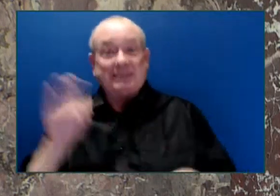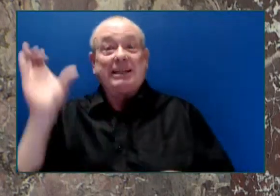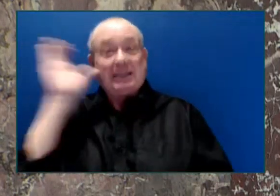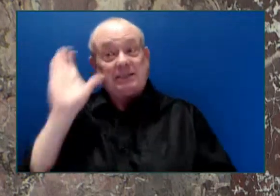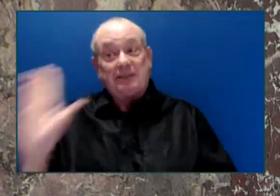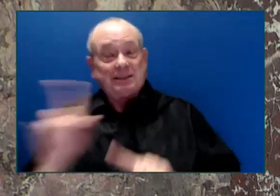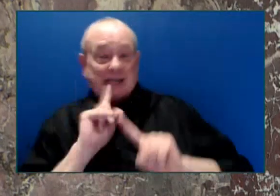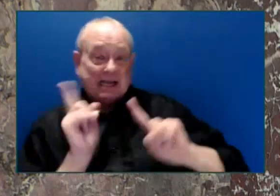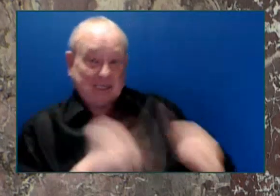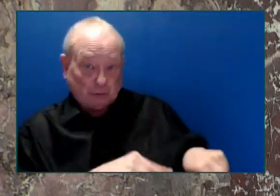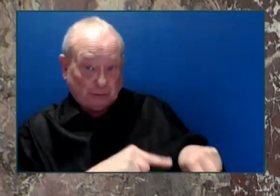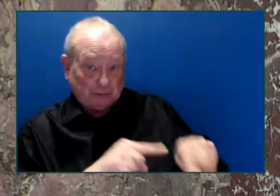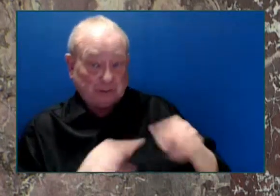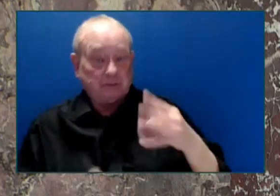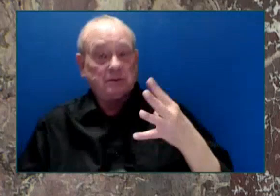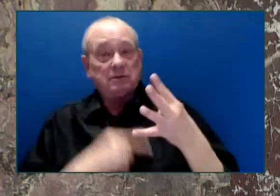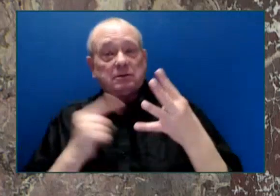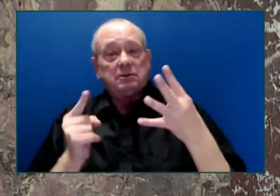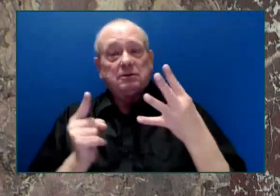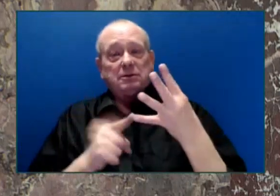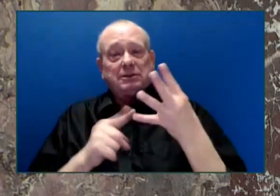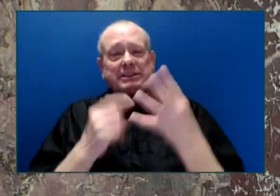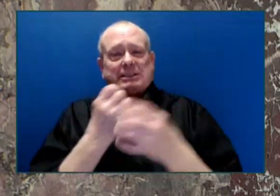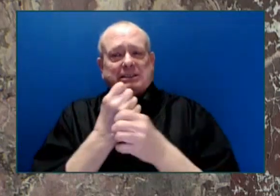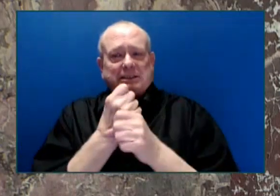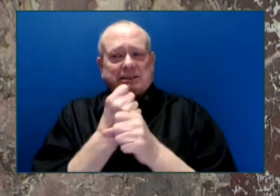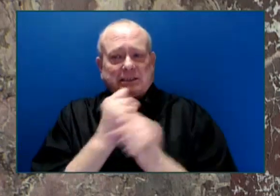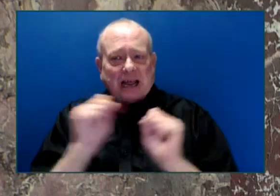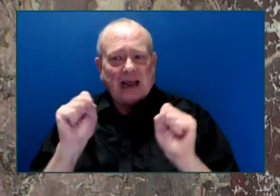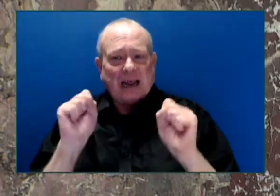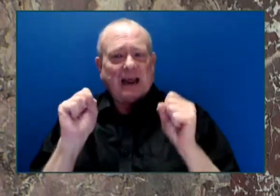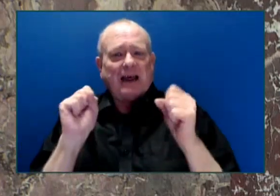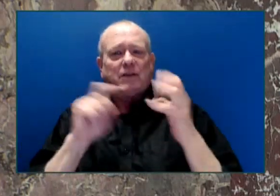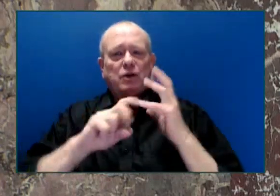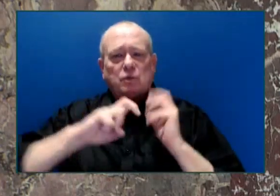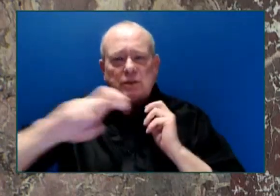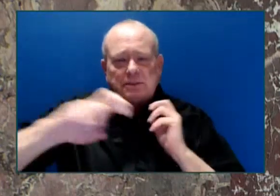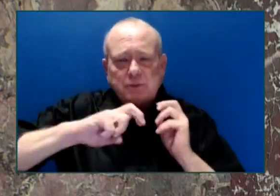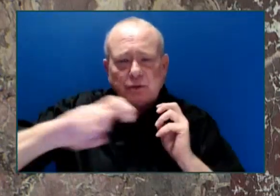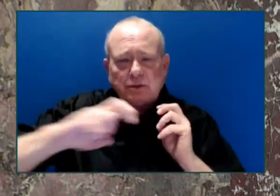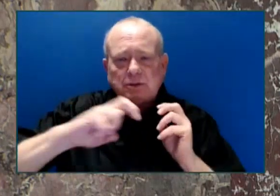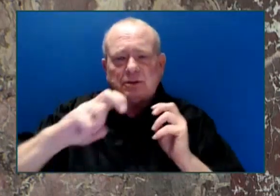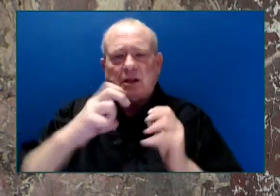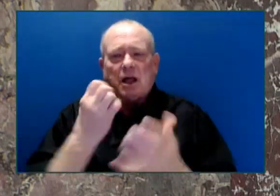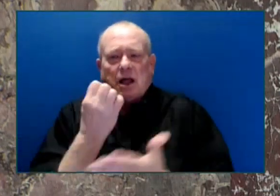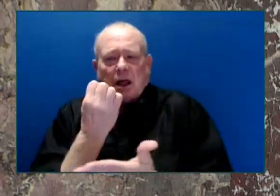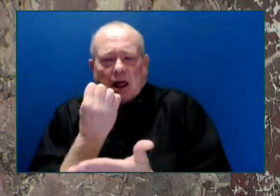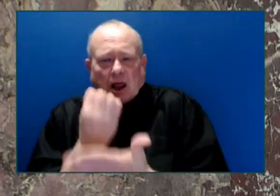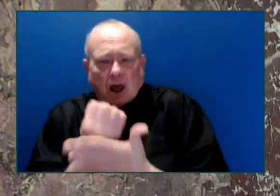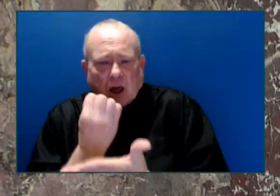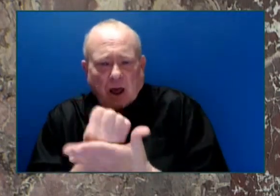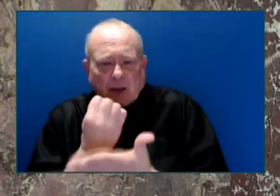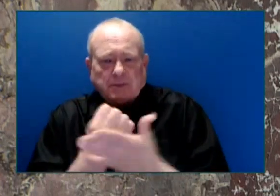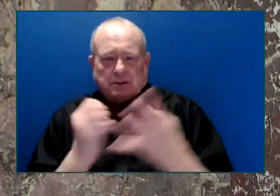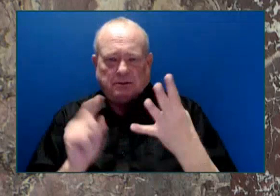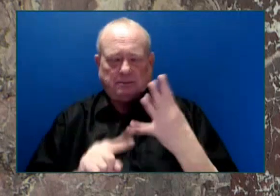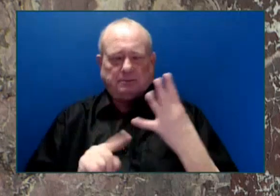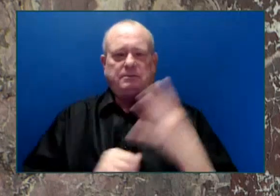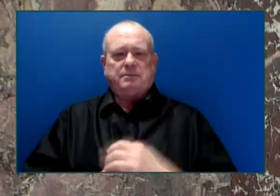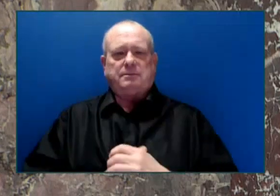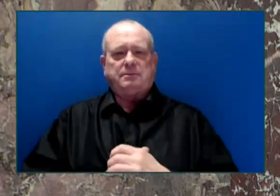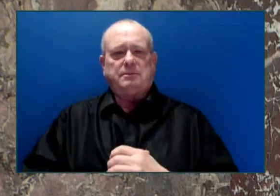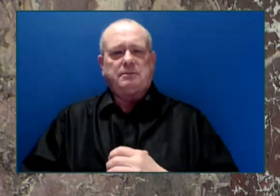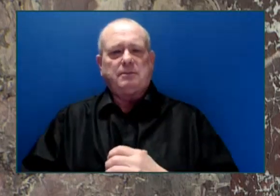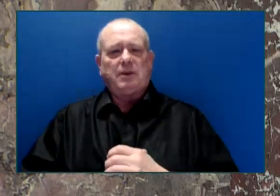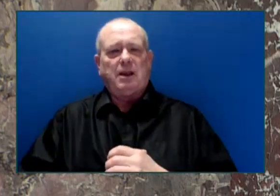a strong economy that works for everybody. On the issue of public safety, Honourable Speaker, we've been aggressive with Ottawa. It was the Minister